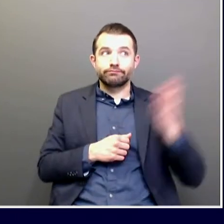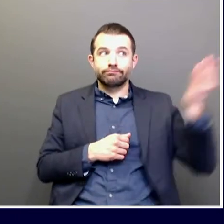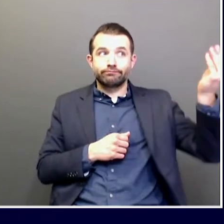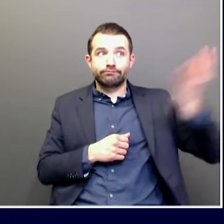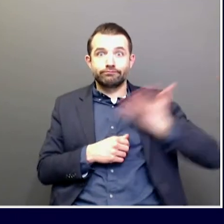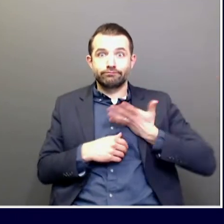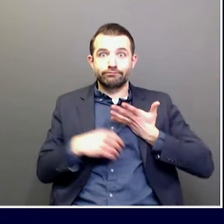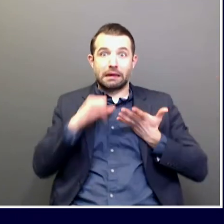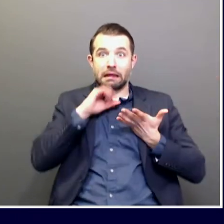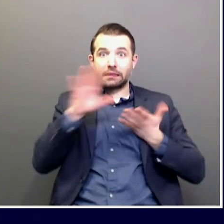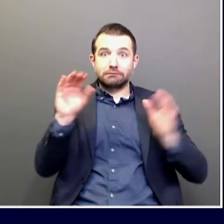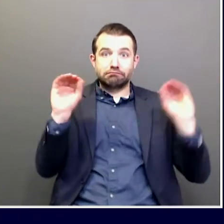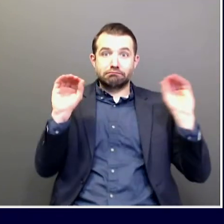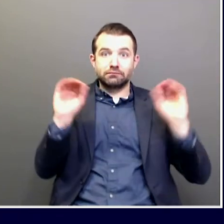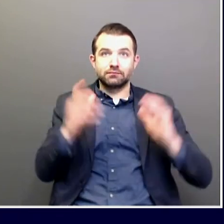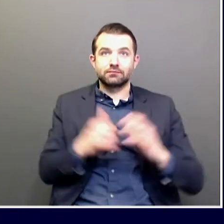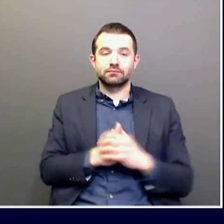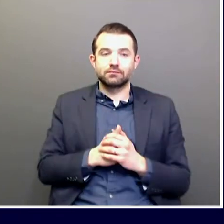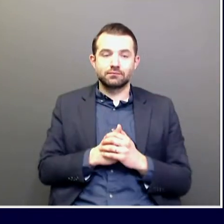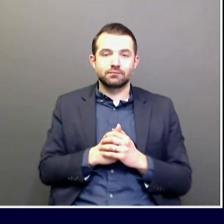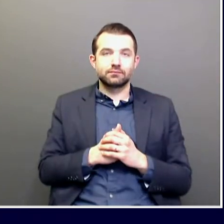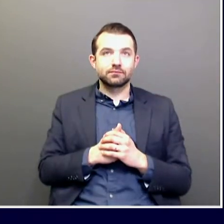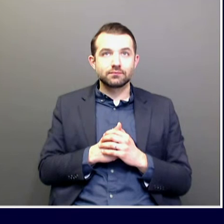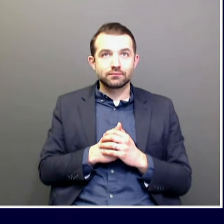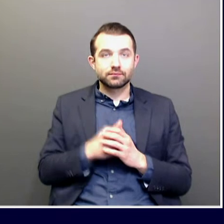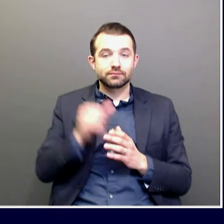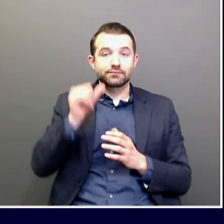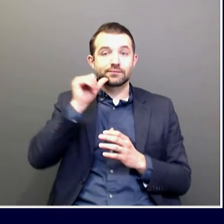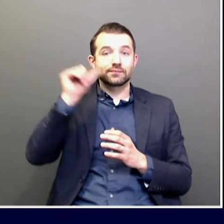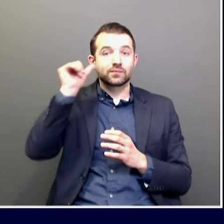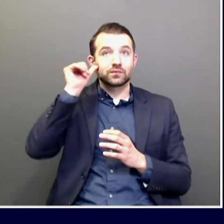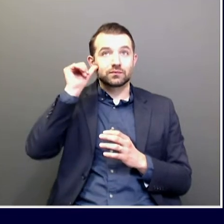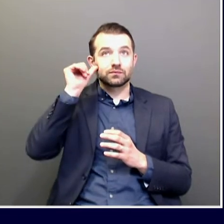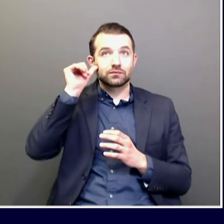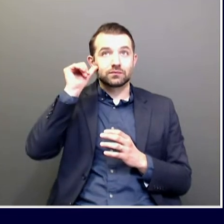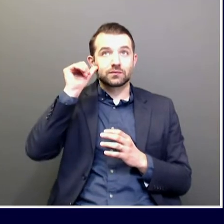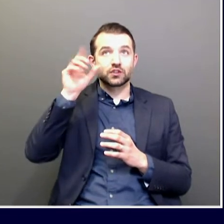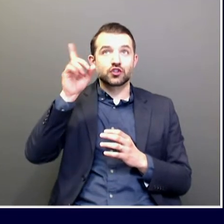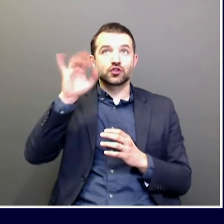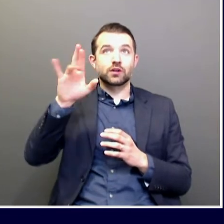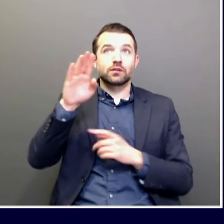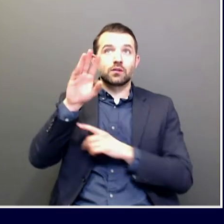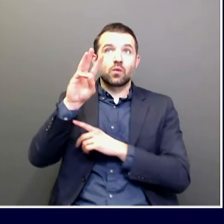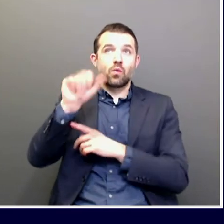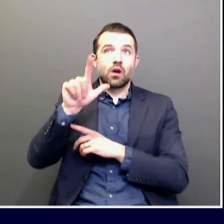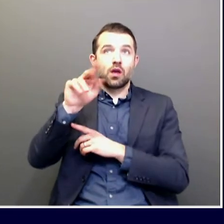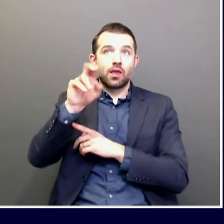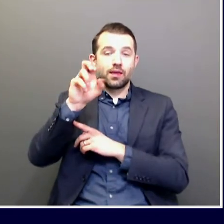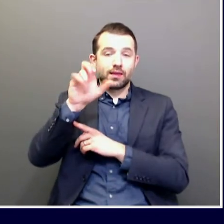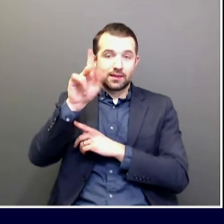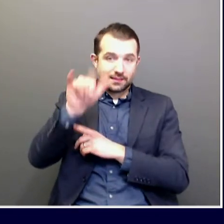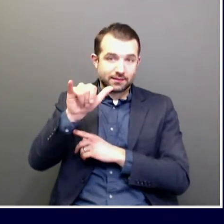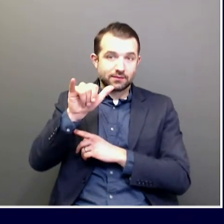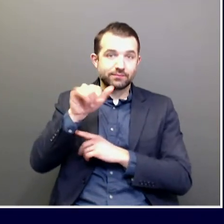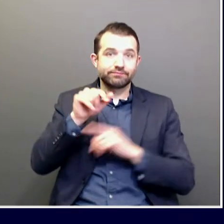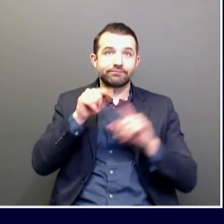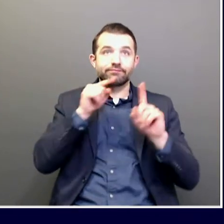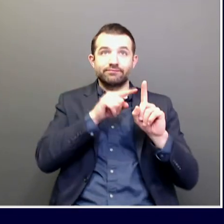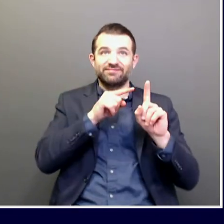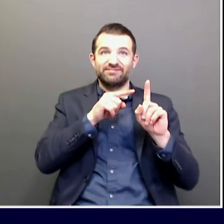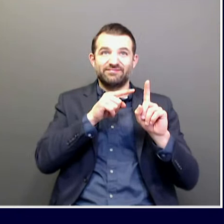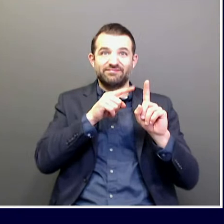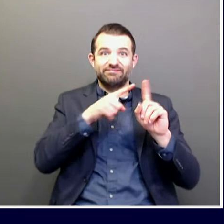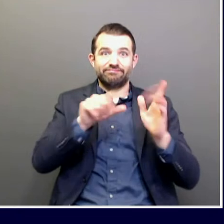really harder look at just some of the metrics in their community, in their schools, and things like that. What are some of your concerns